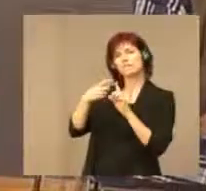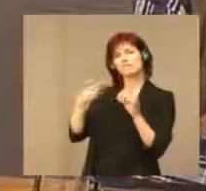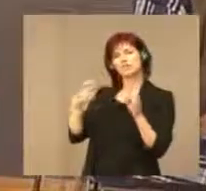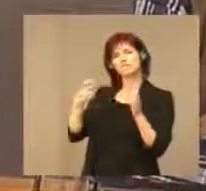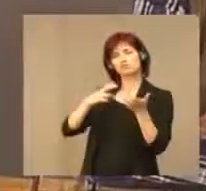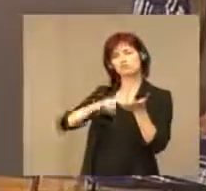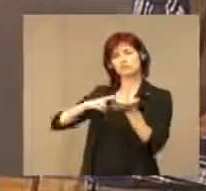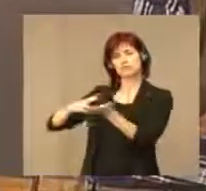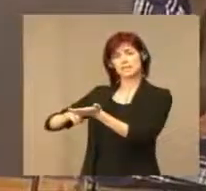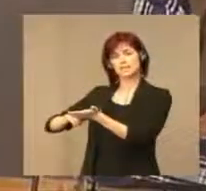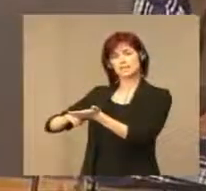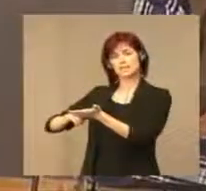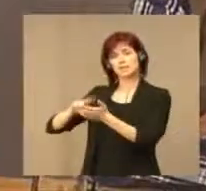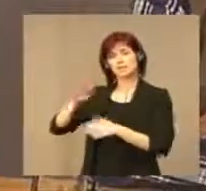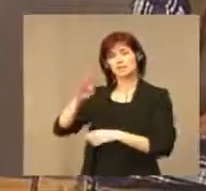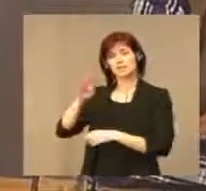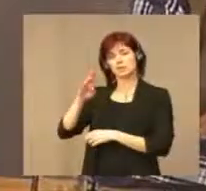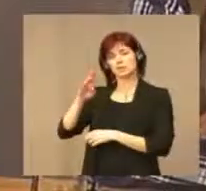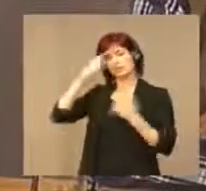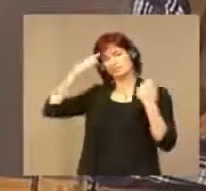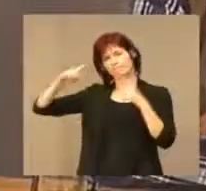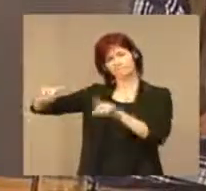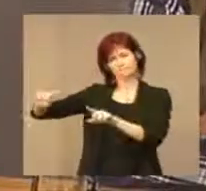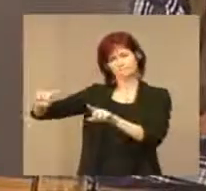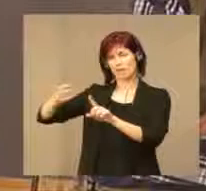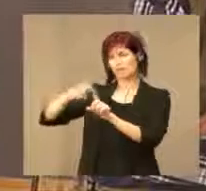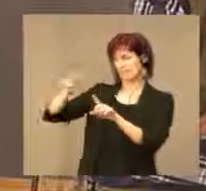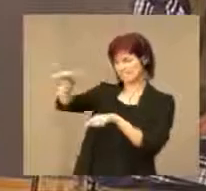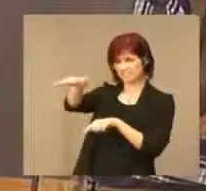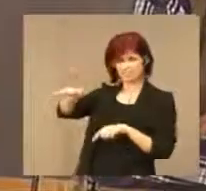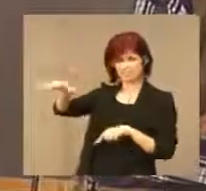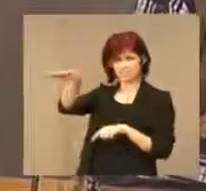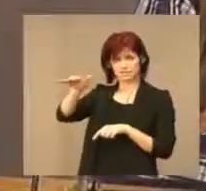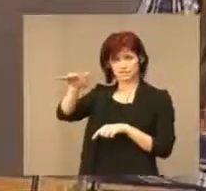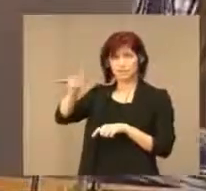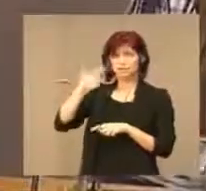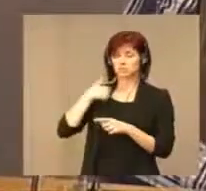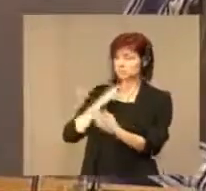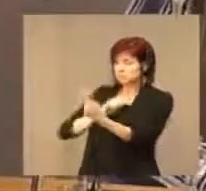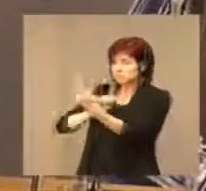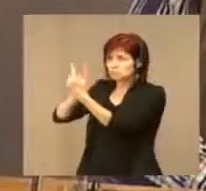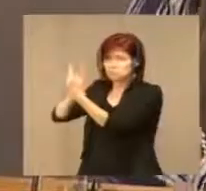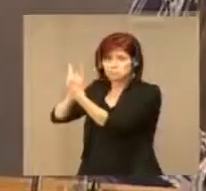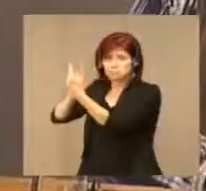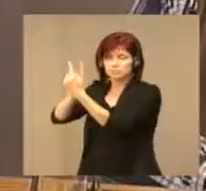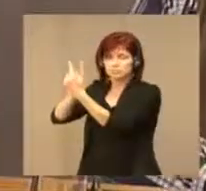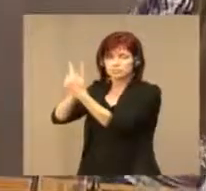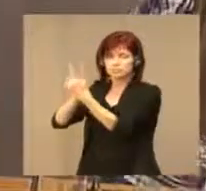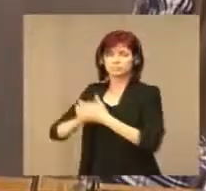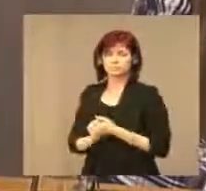treaty holders in that part of the world. And